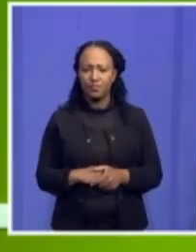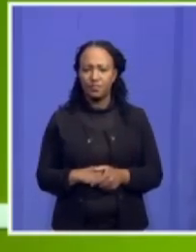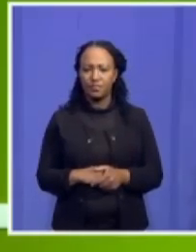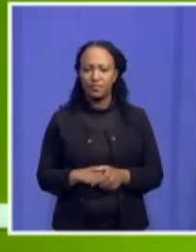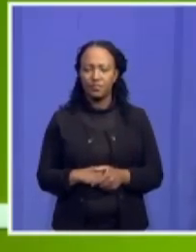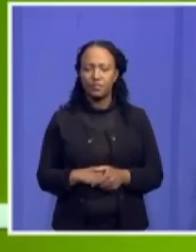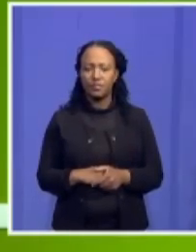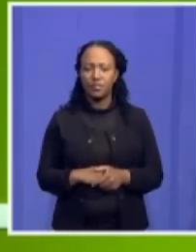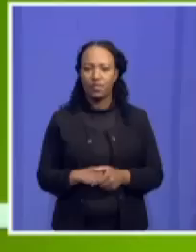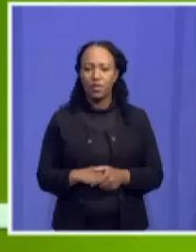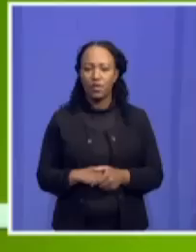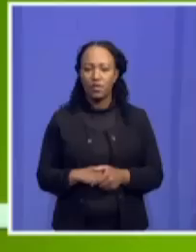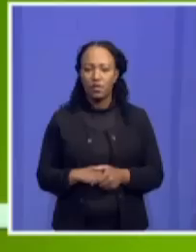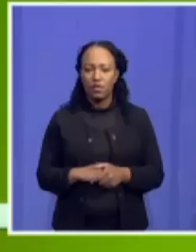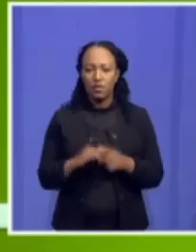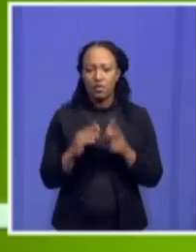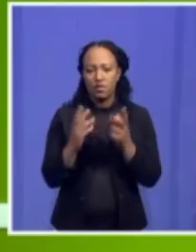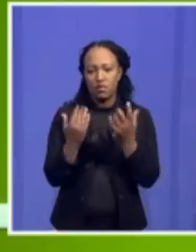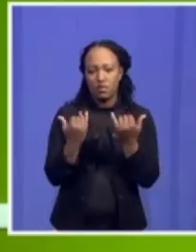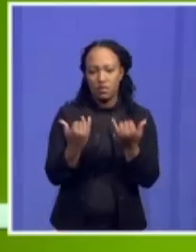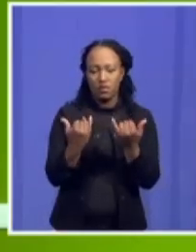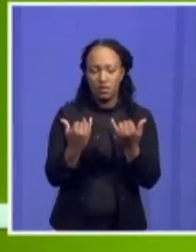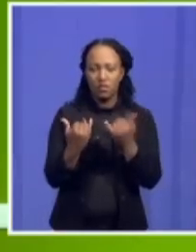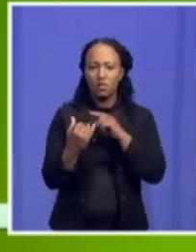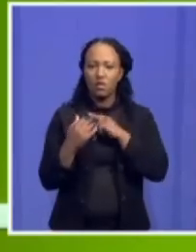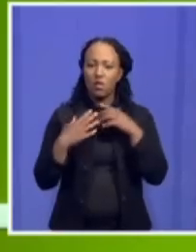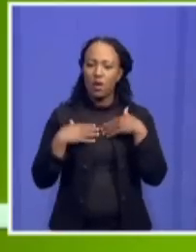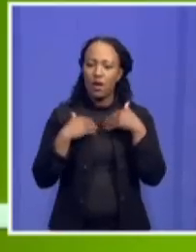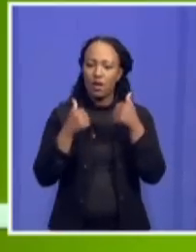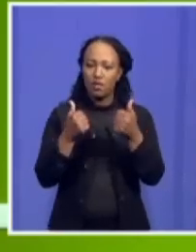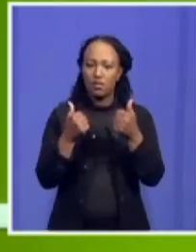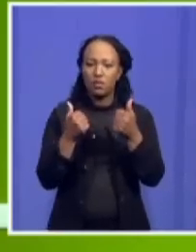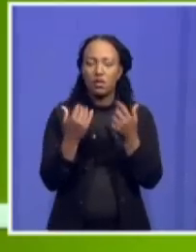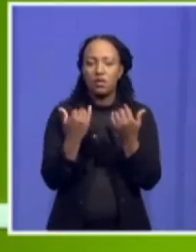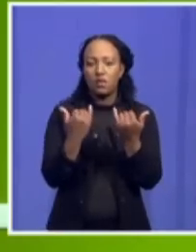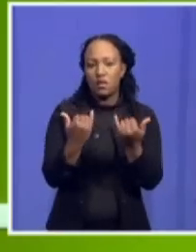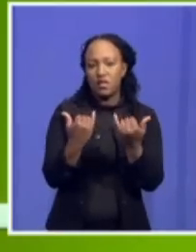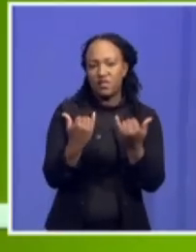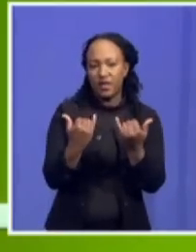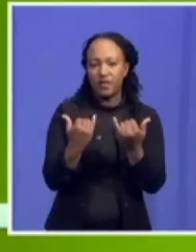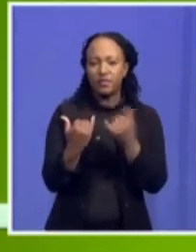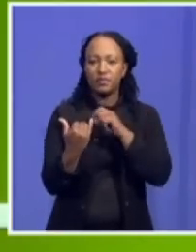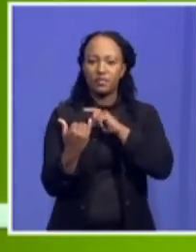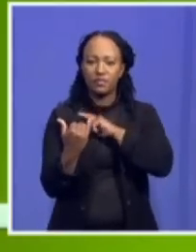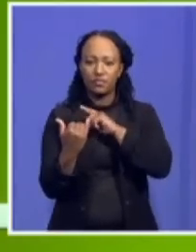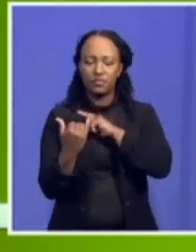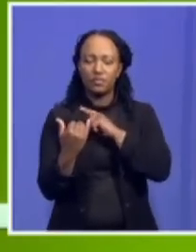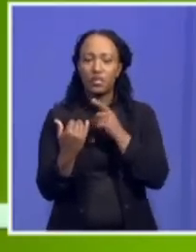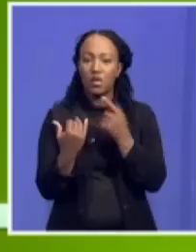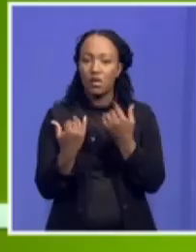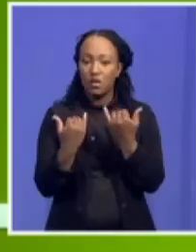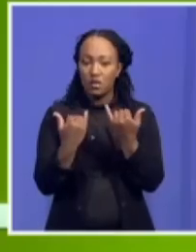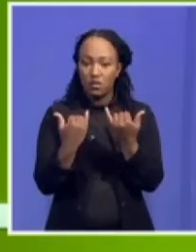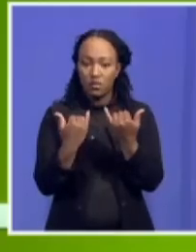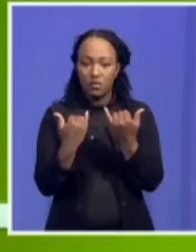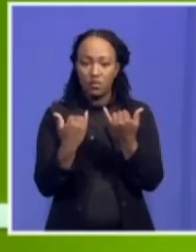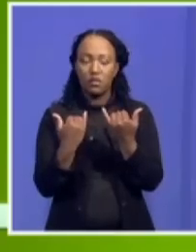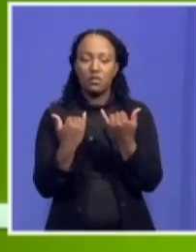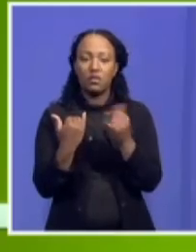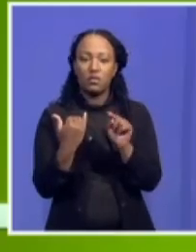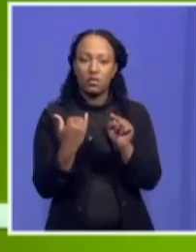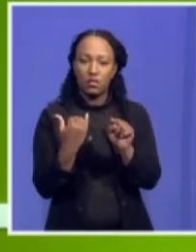workers becomes the industry's foremost concern. On this, there can be